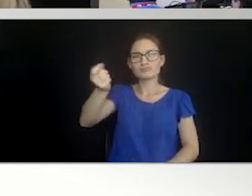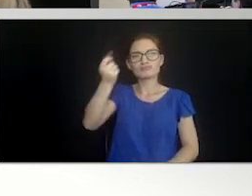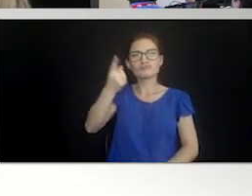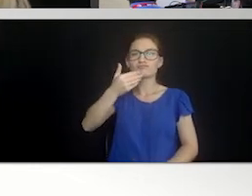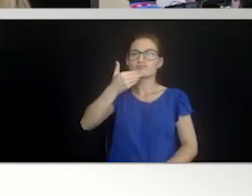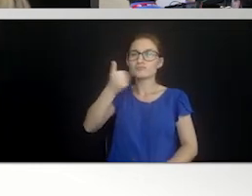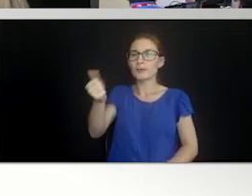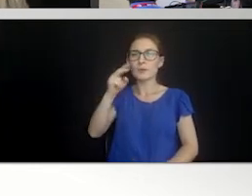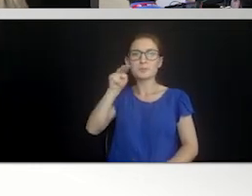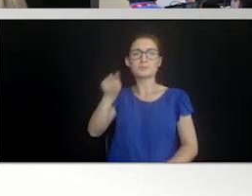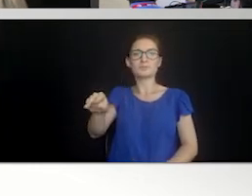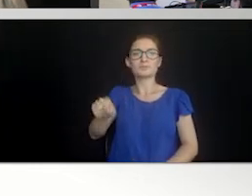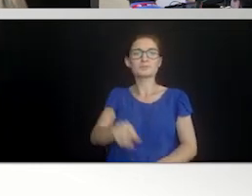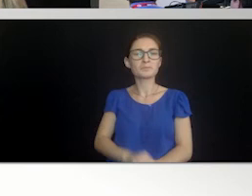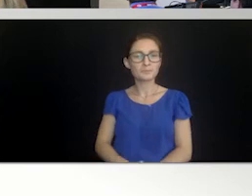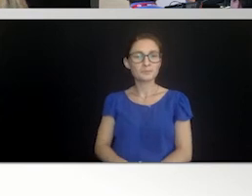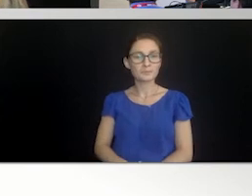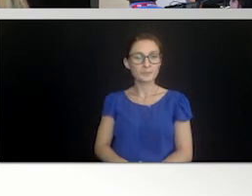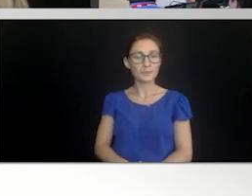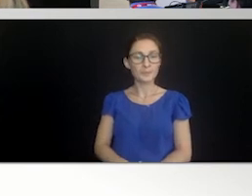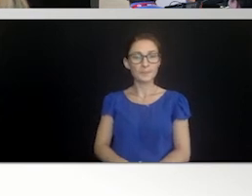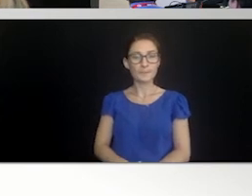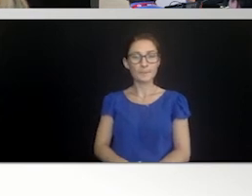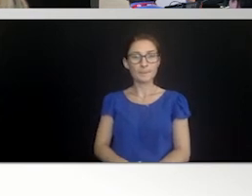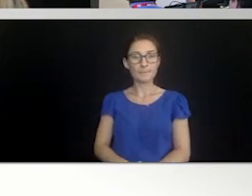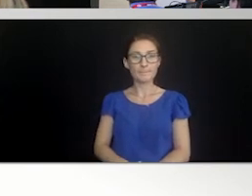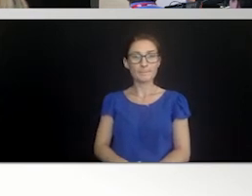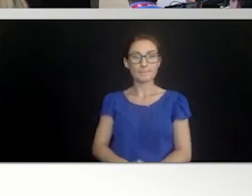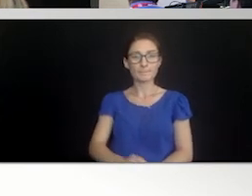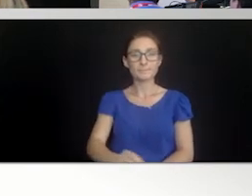a much better idea of what we're offering here.